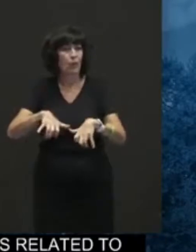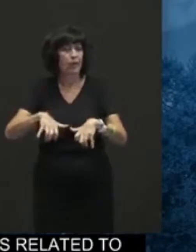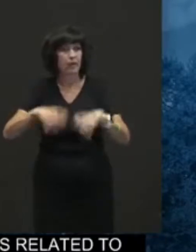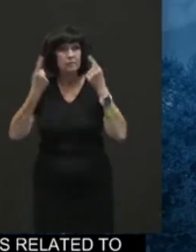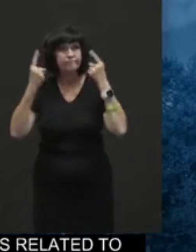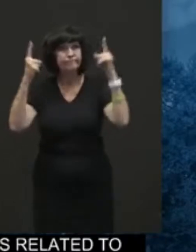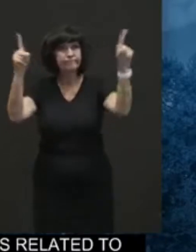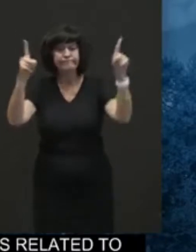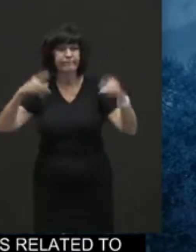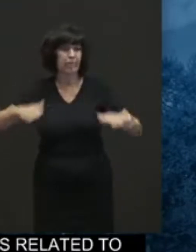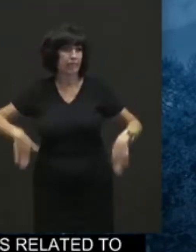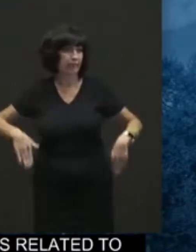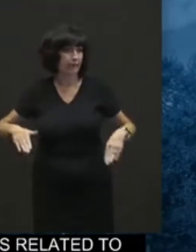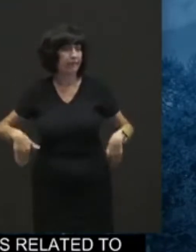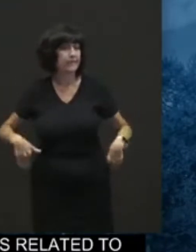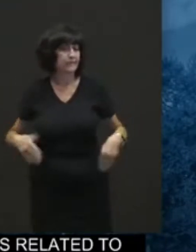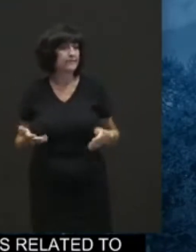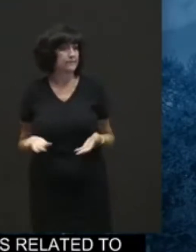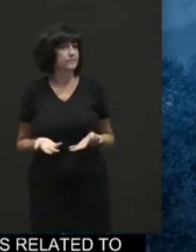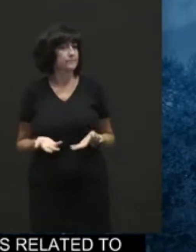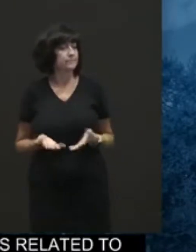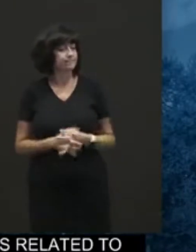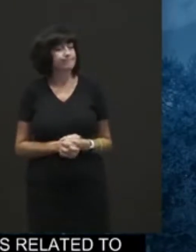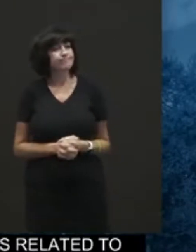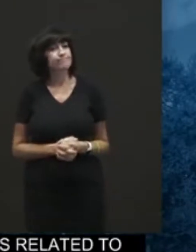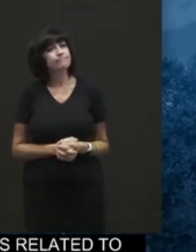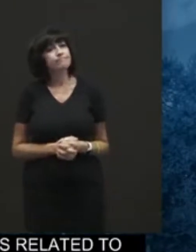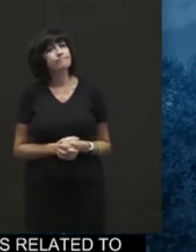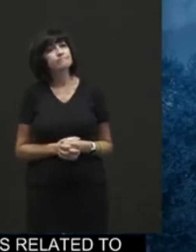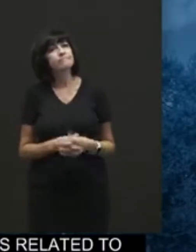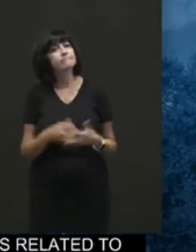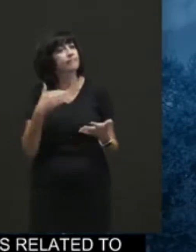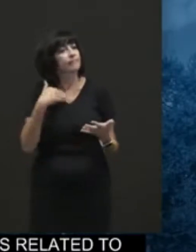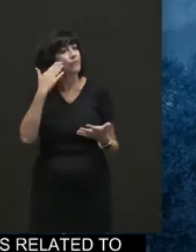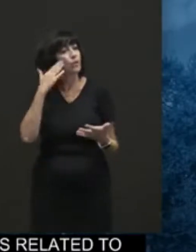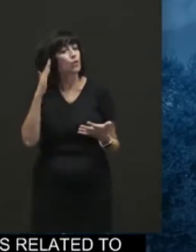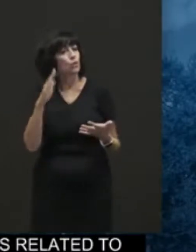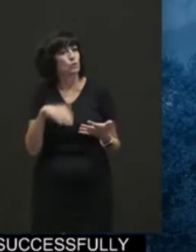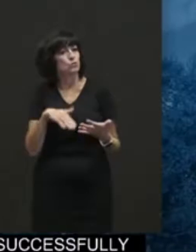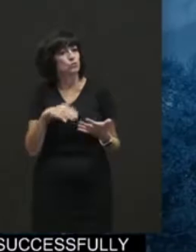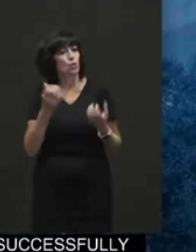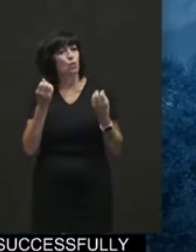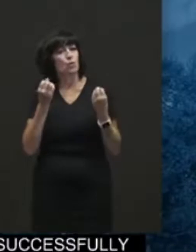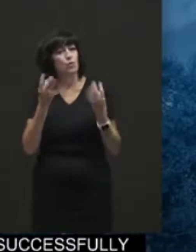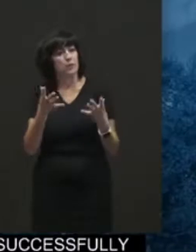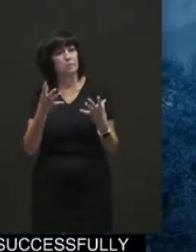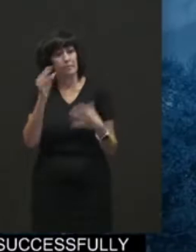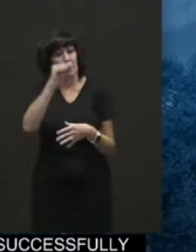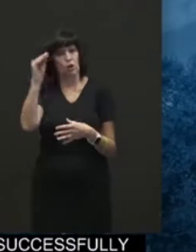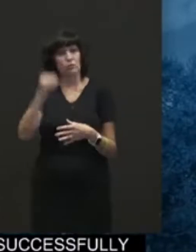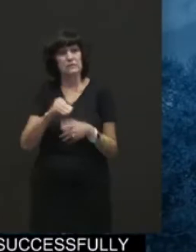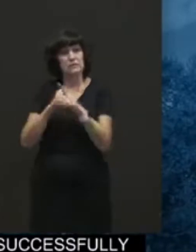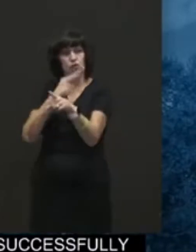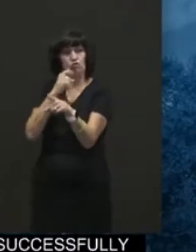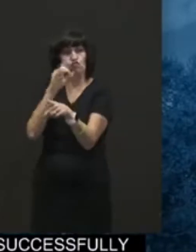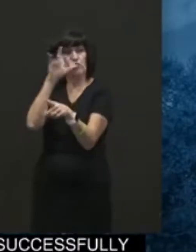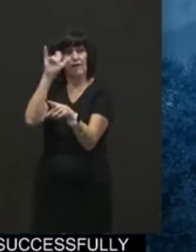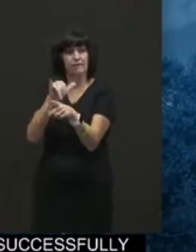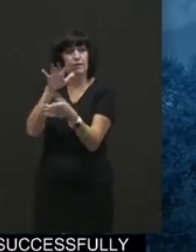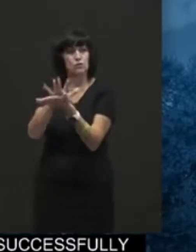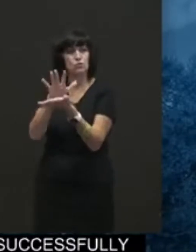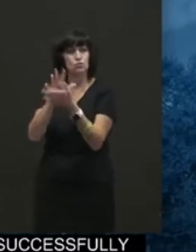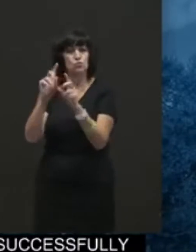understandable to hear that as well. I know there's a large percentage in Red Clay of parents who want their